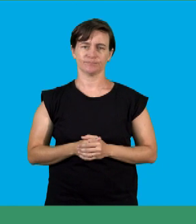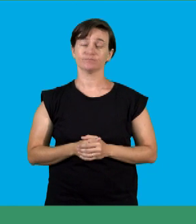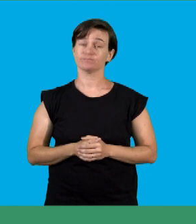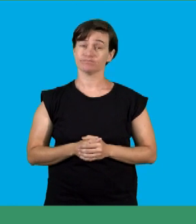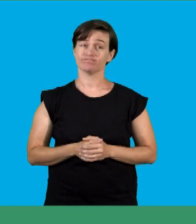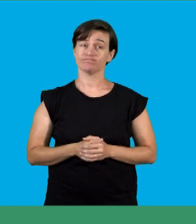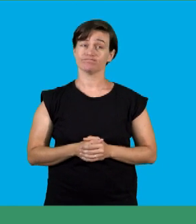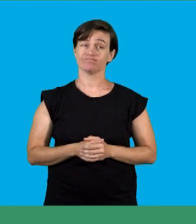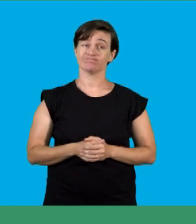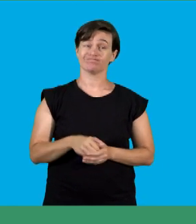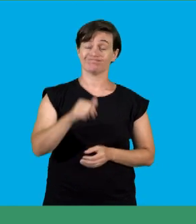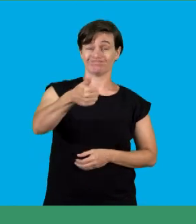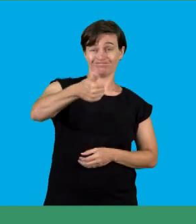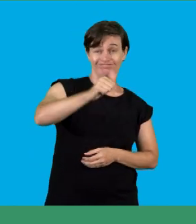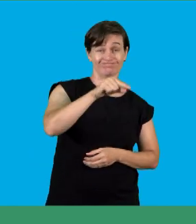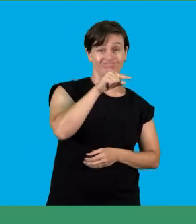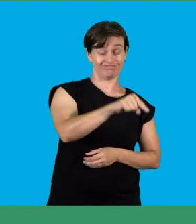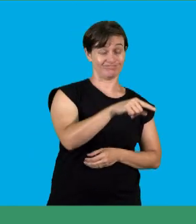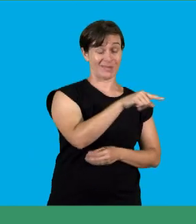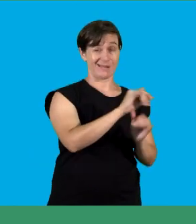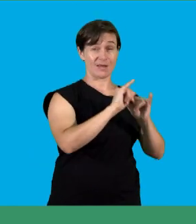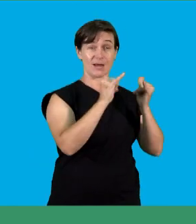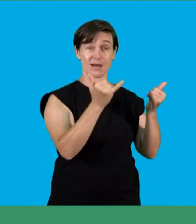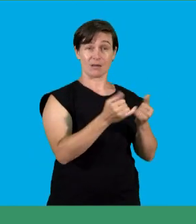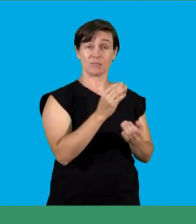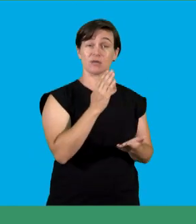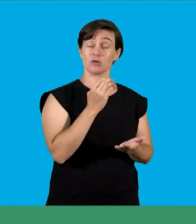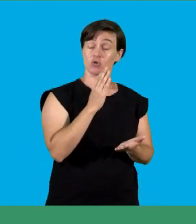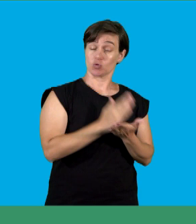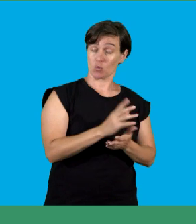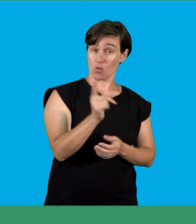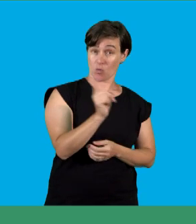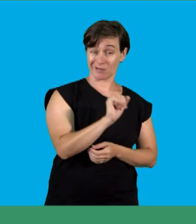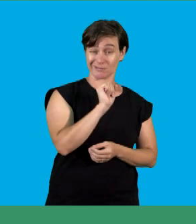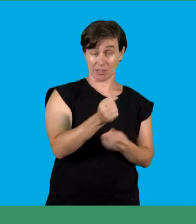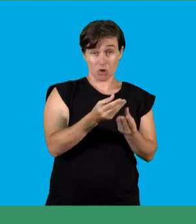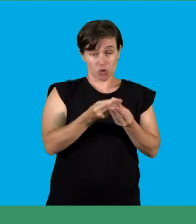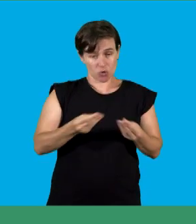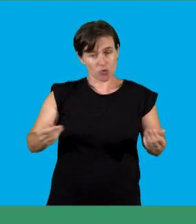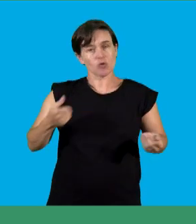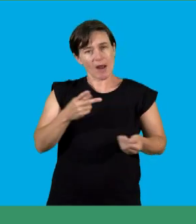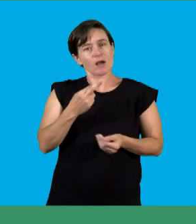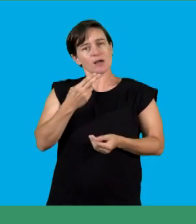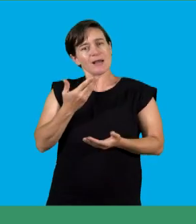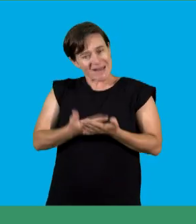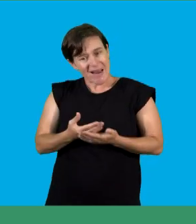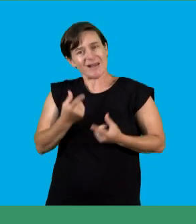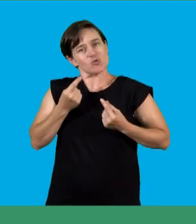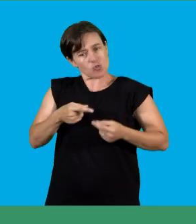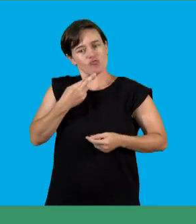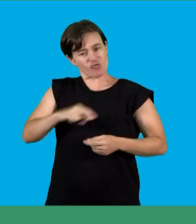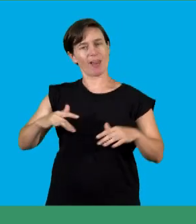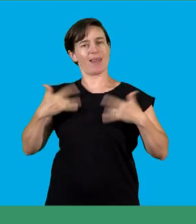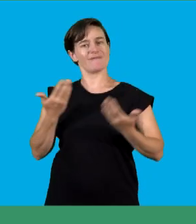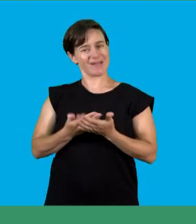where they should. So the first one, again, it says MAP manufacturer ensures that their solution is realistic and